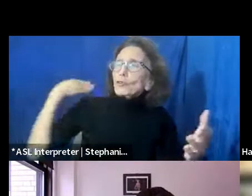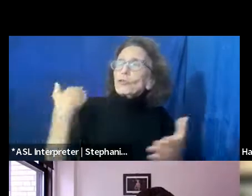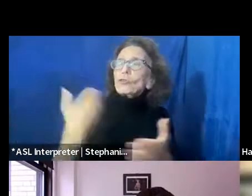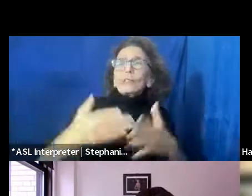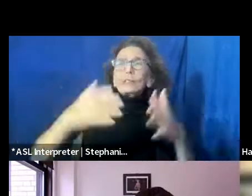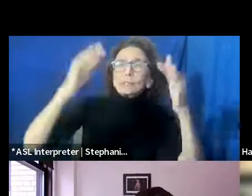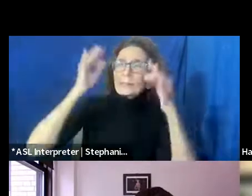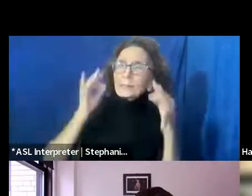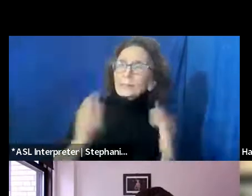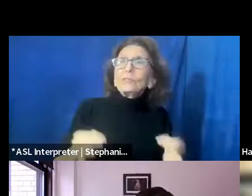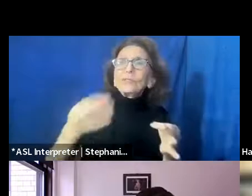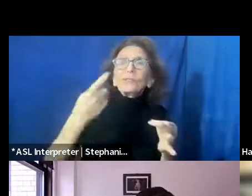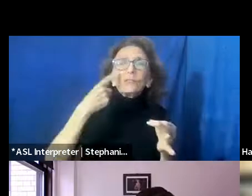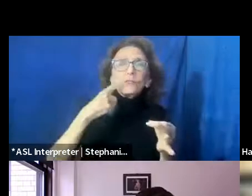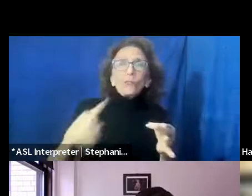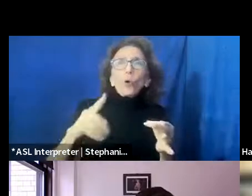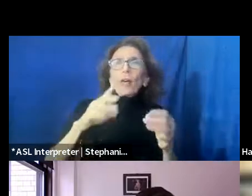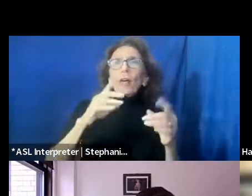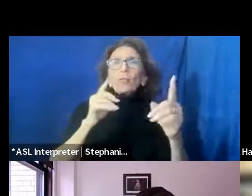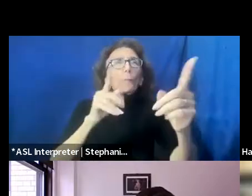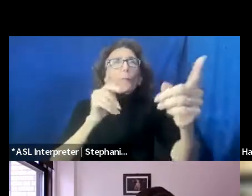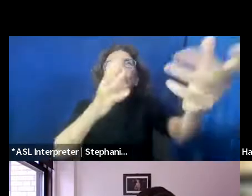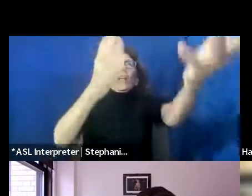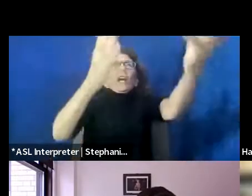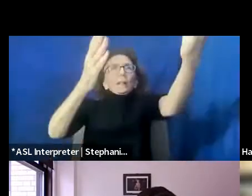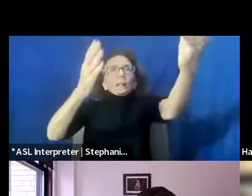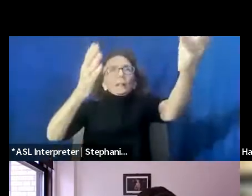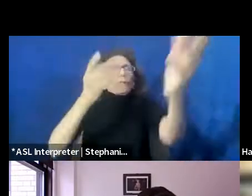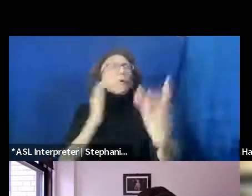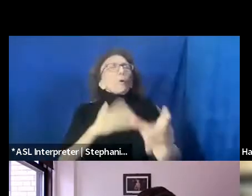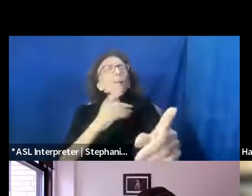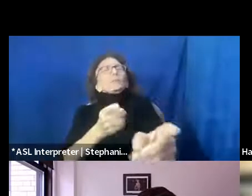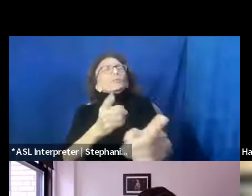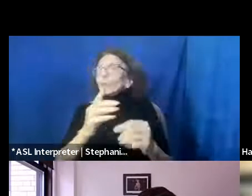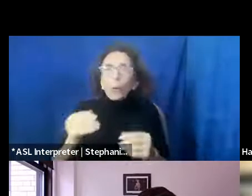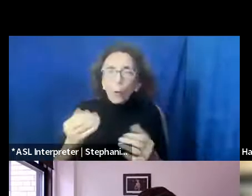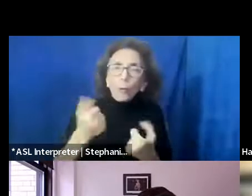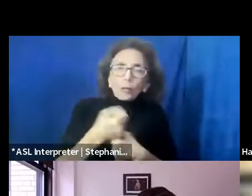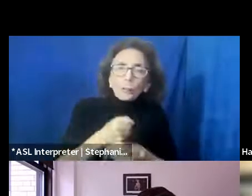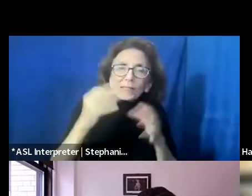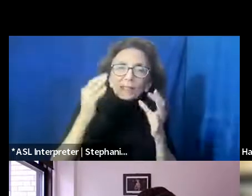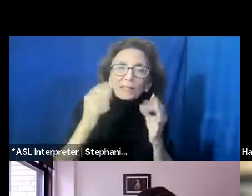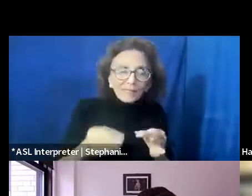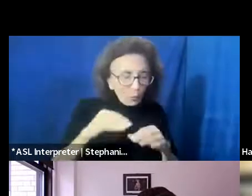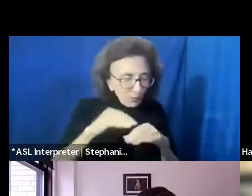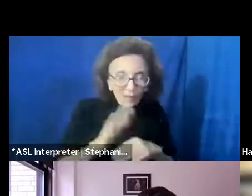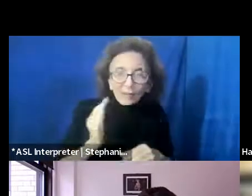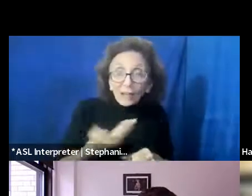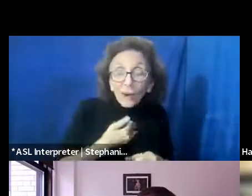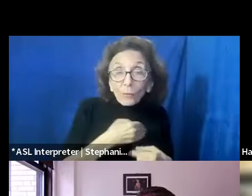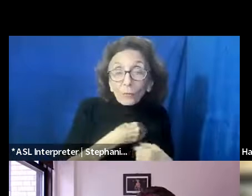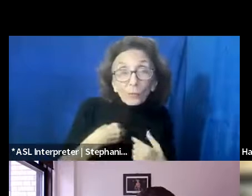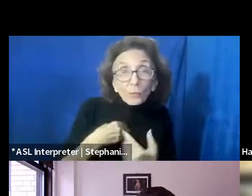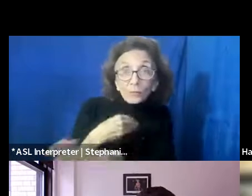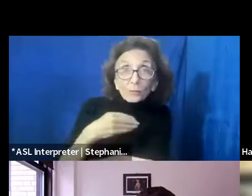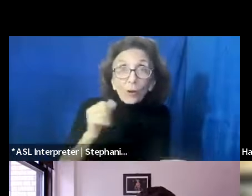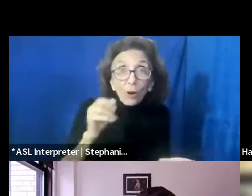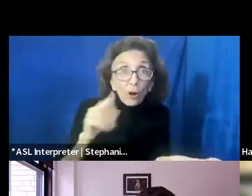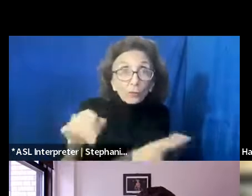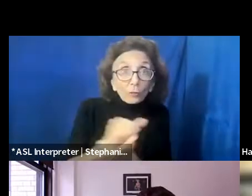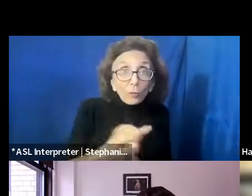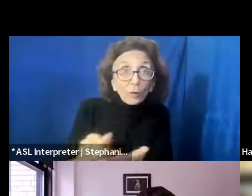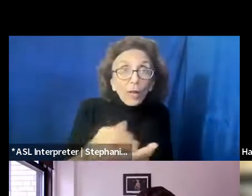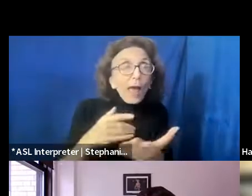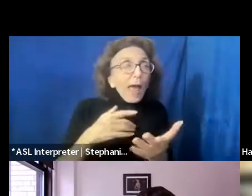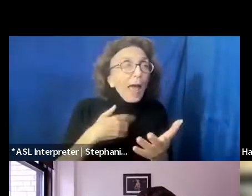a public. I'm trying to make good decisions that have real impacts on our members, all of you, and my